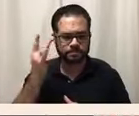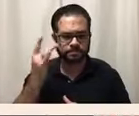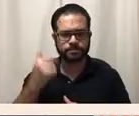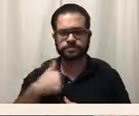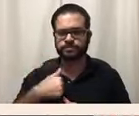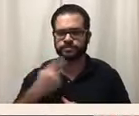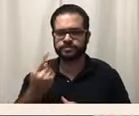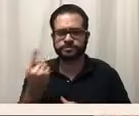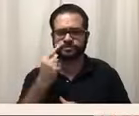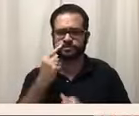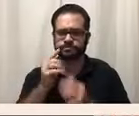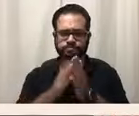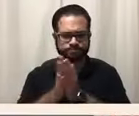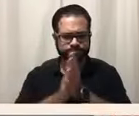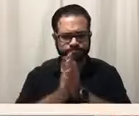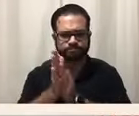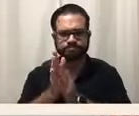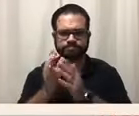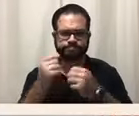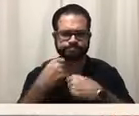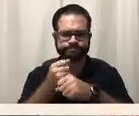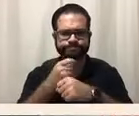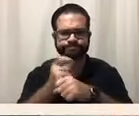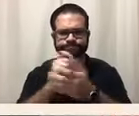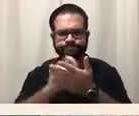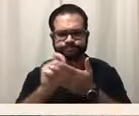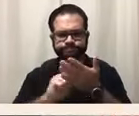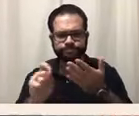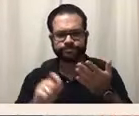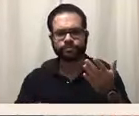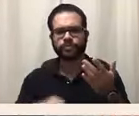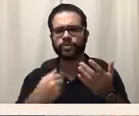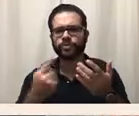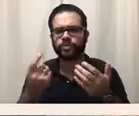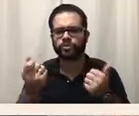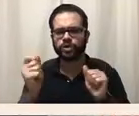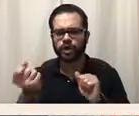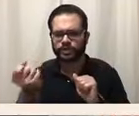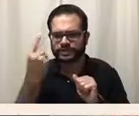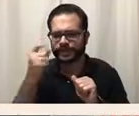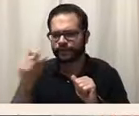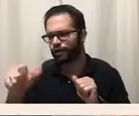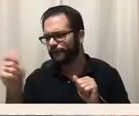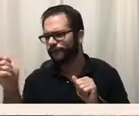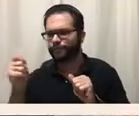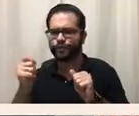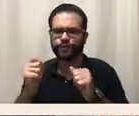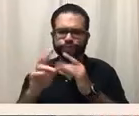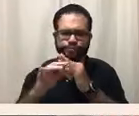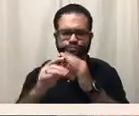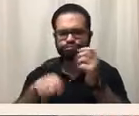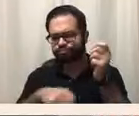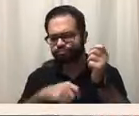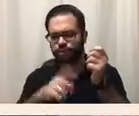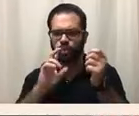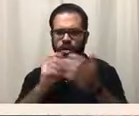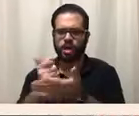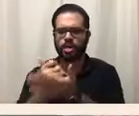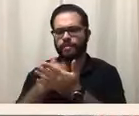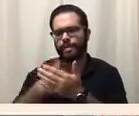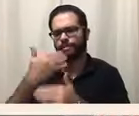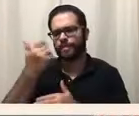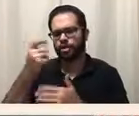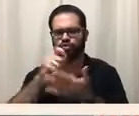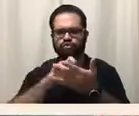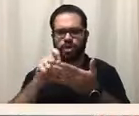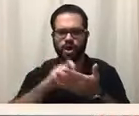interested in composition, so understanding other instruments would help me better write music